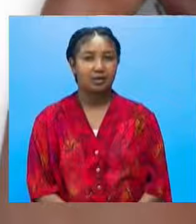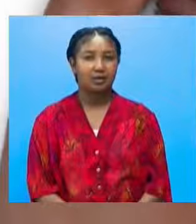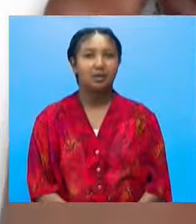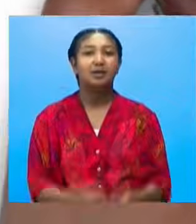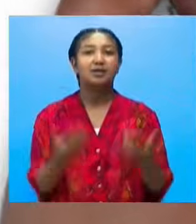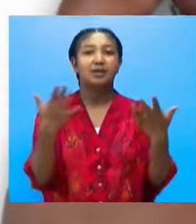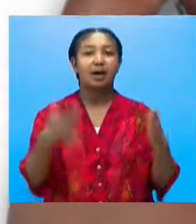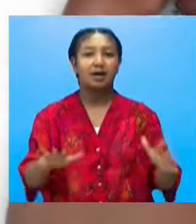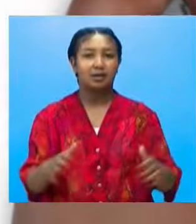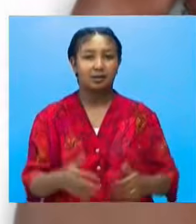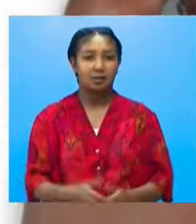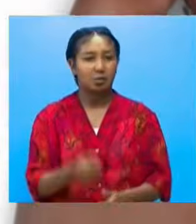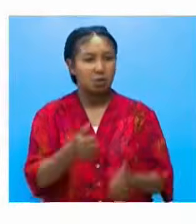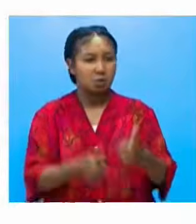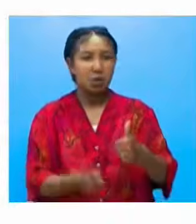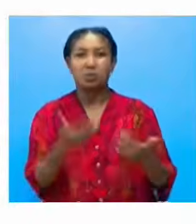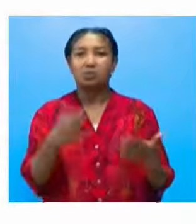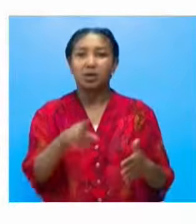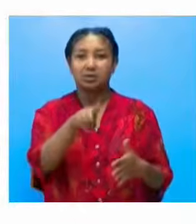done?